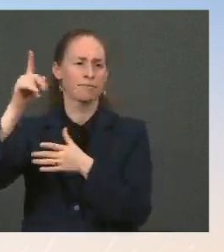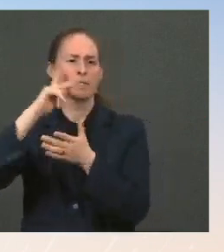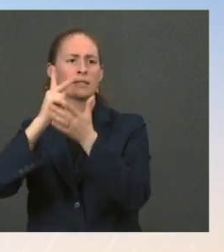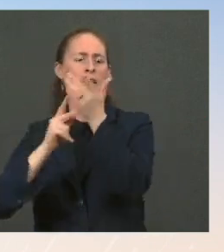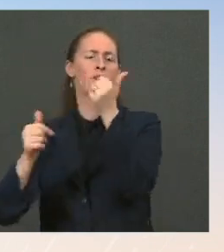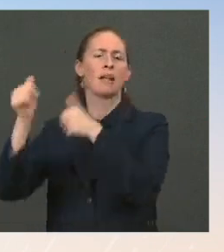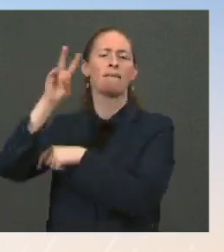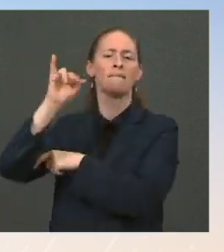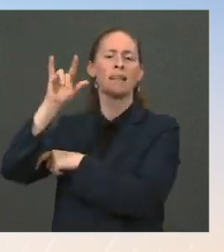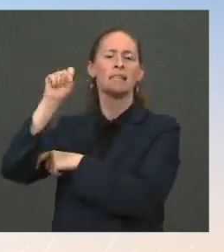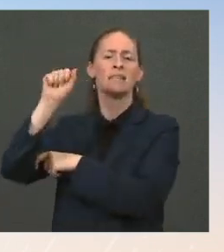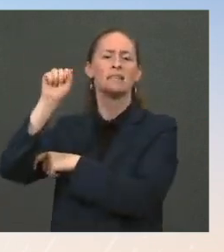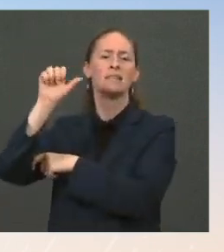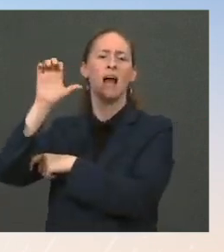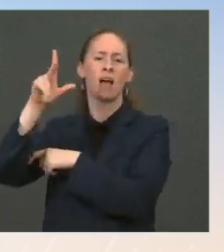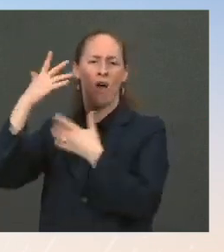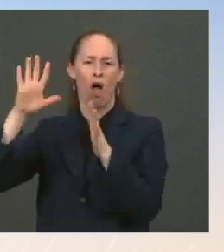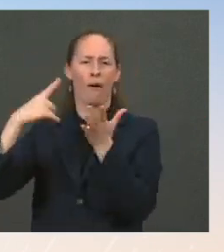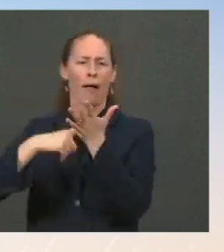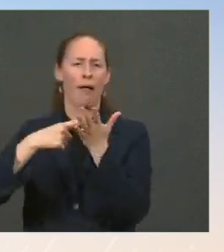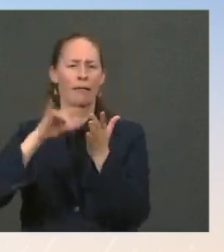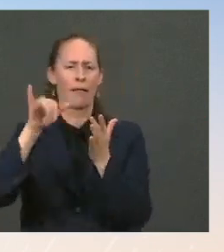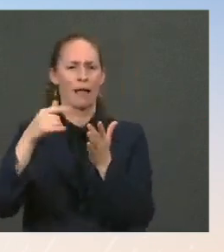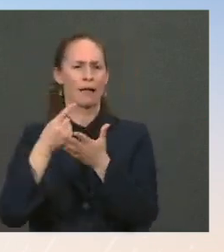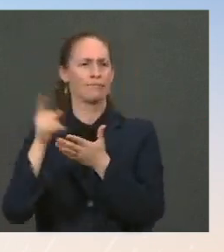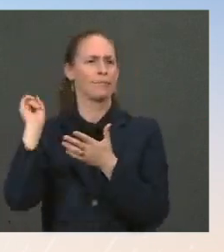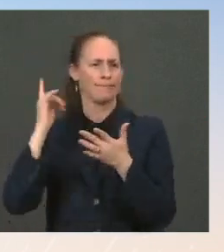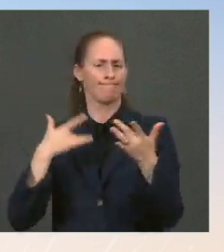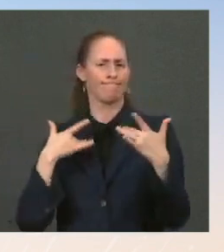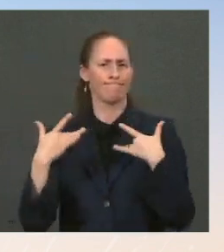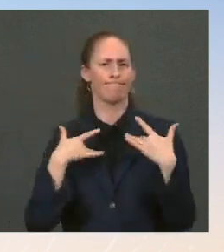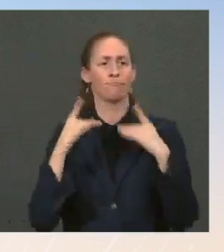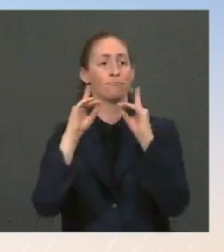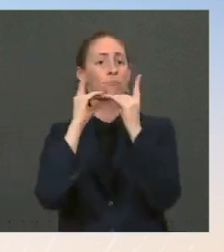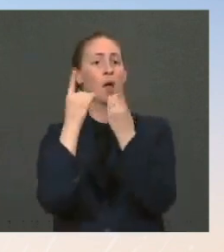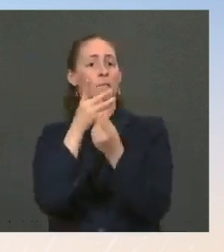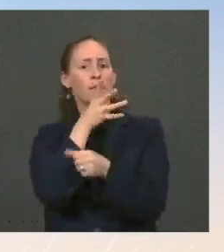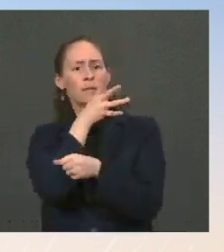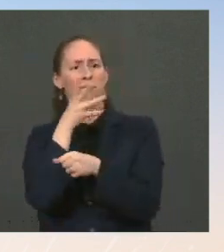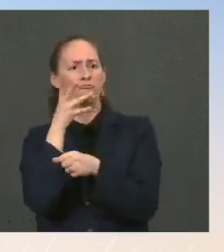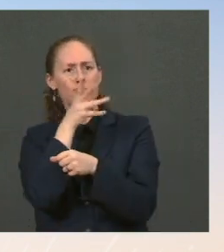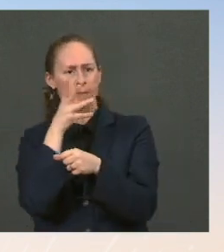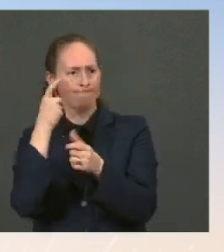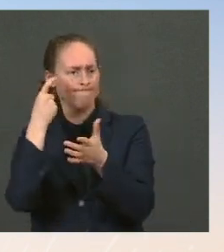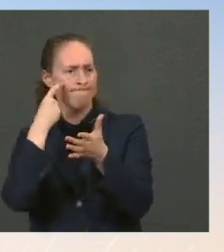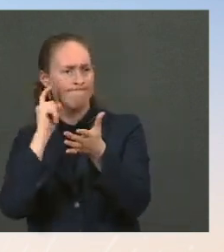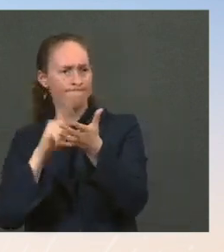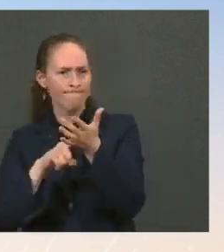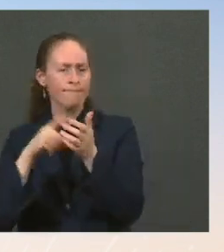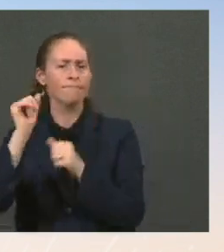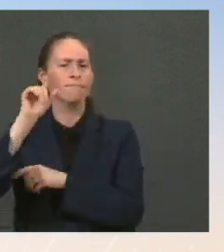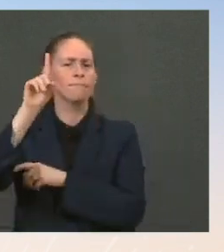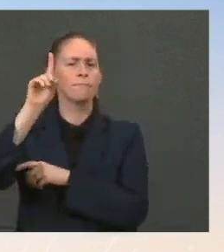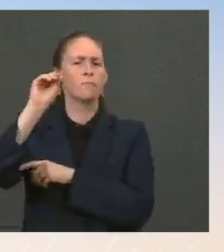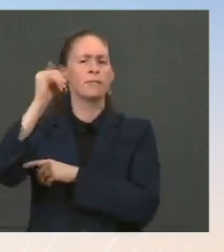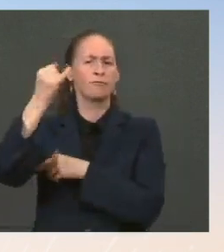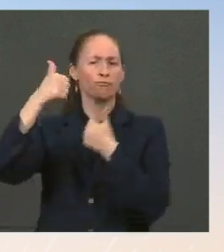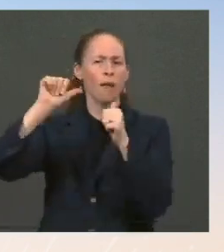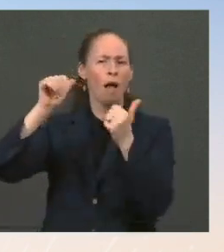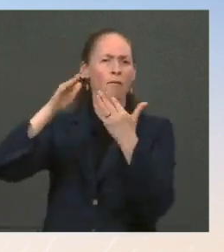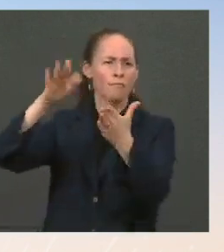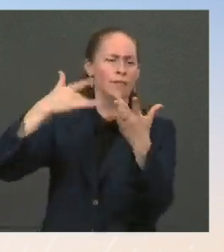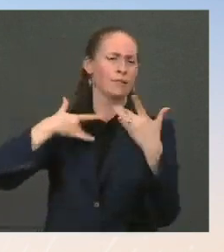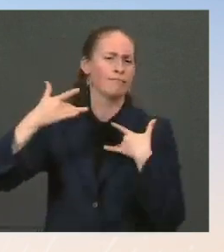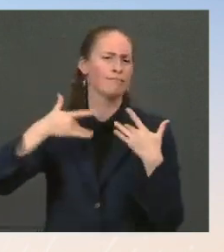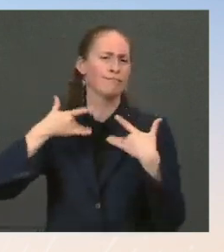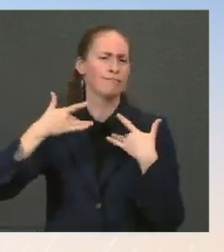just a few weeks ago, and something our Department of Agriculture and the Department of Justice also are working to take steps to address. Go ahead.